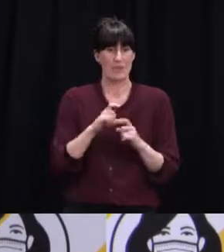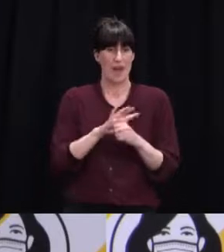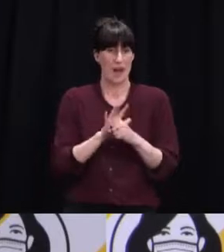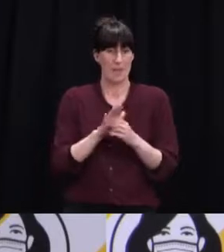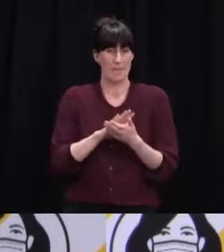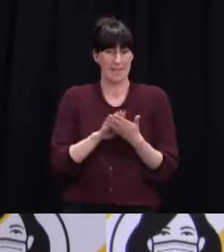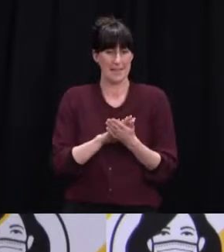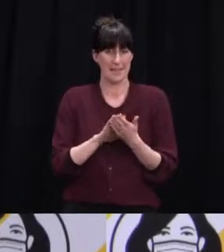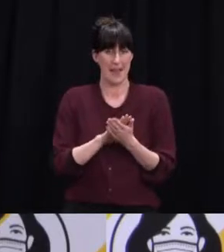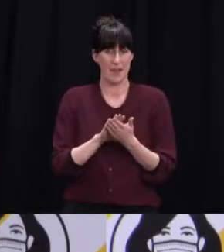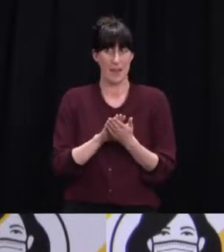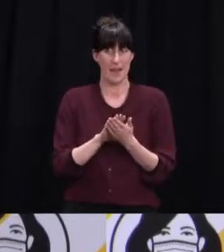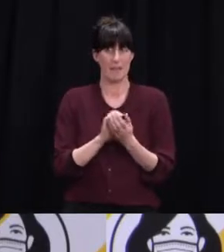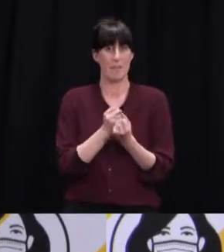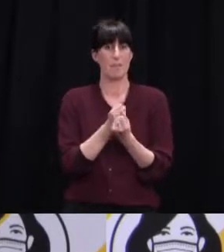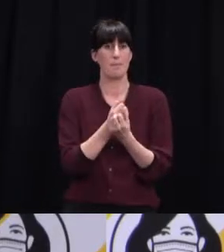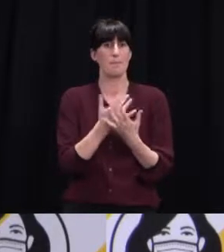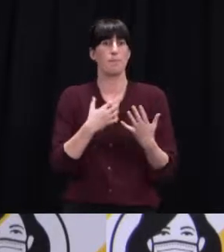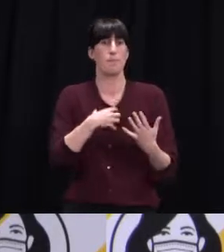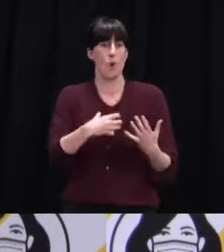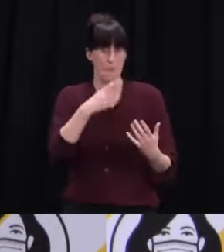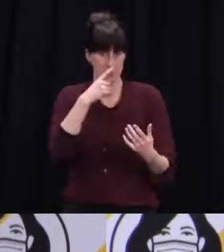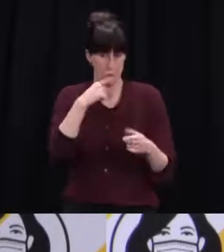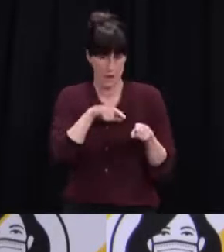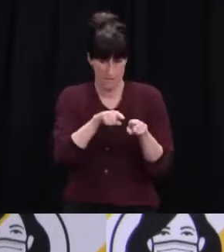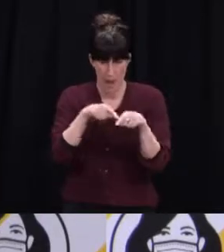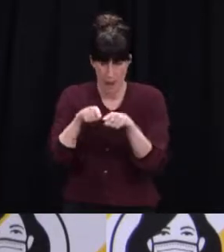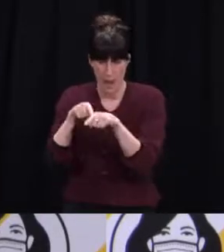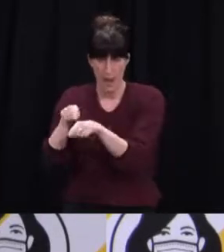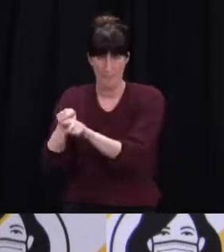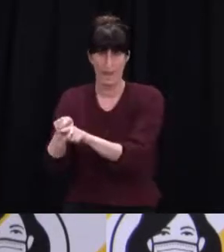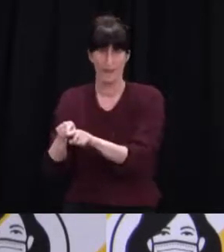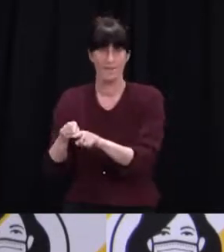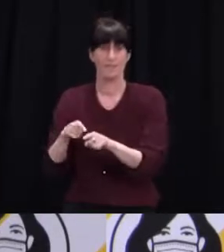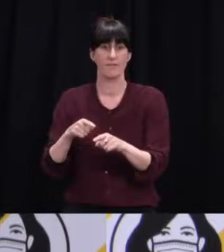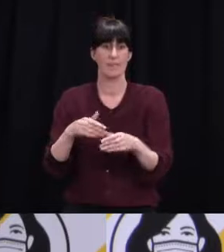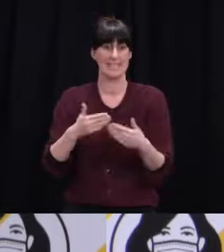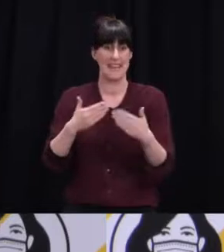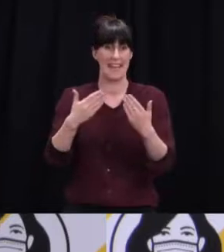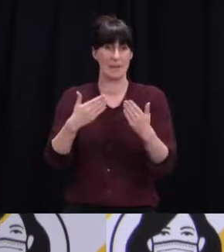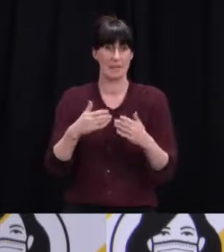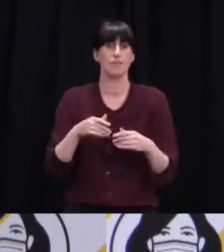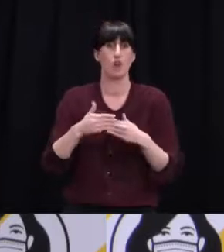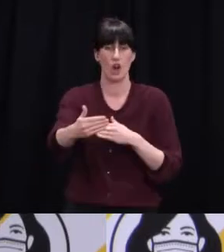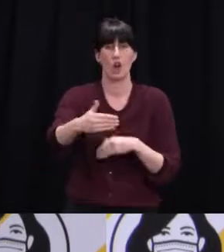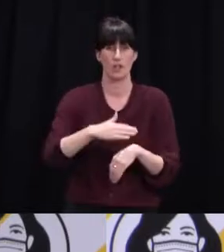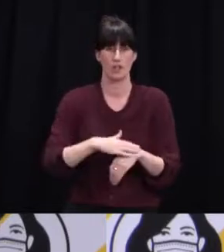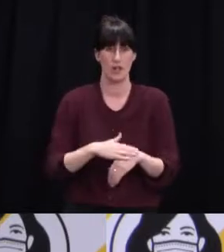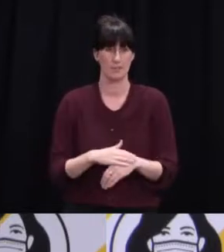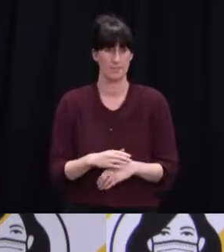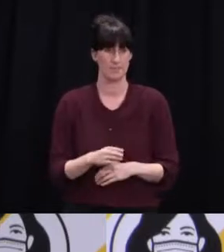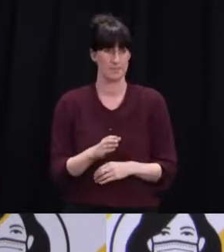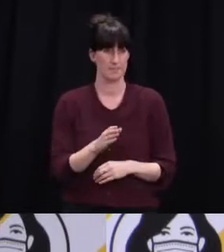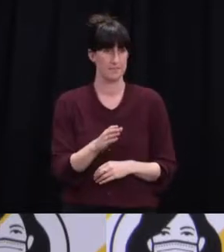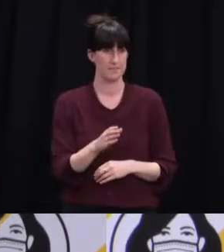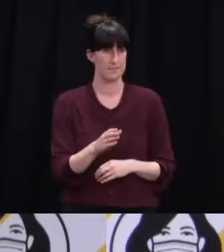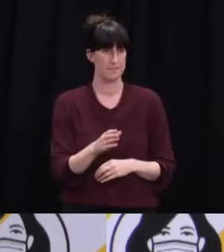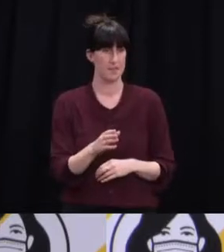part of our response to Delta, was to be inclusive, but it has meant, of course, that we have got many, many more people who we are following